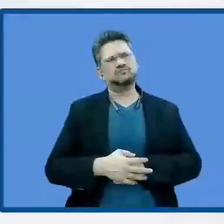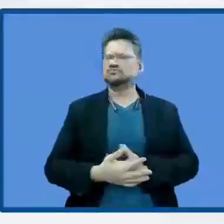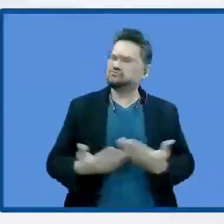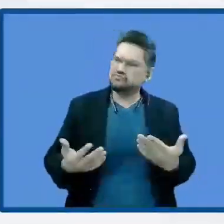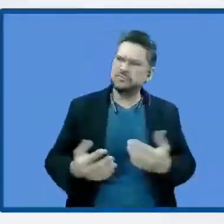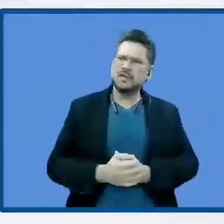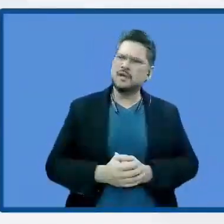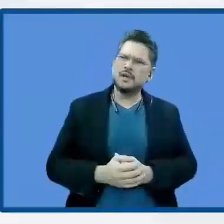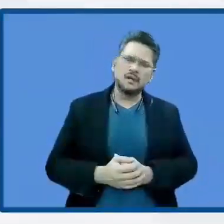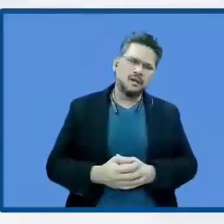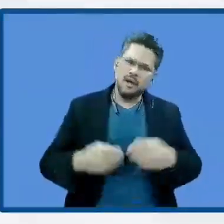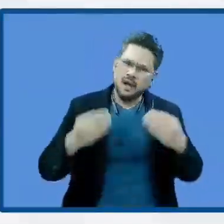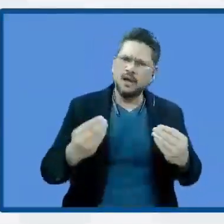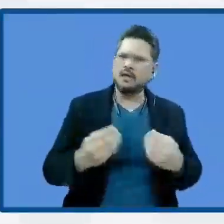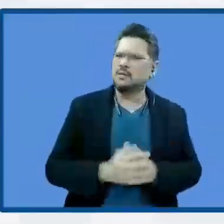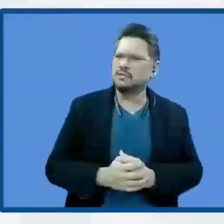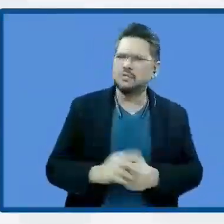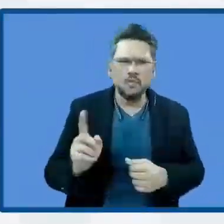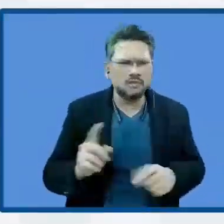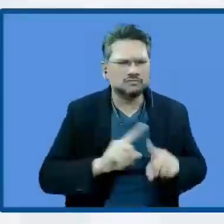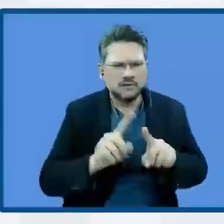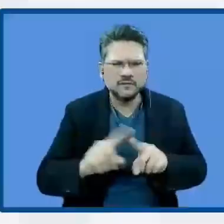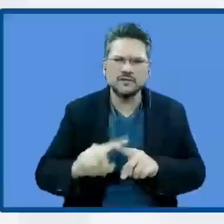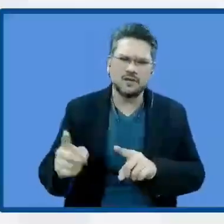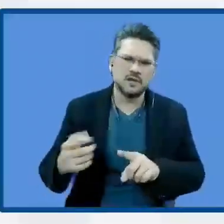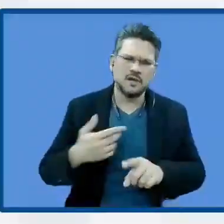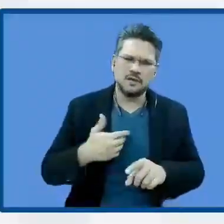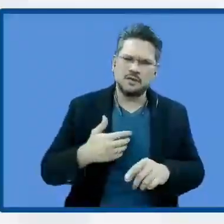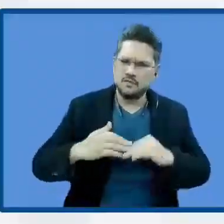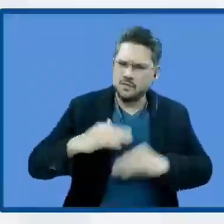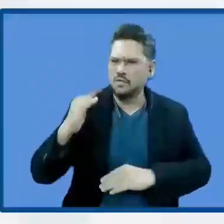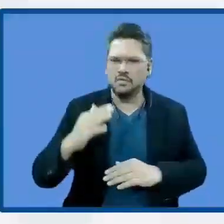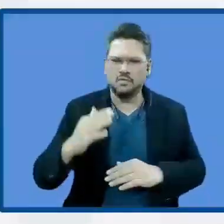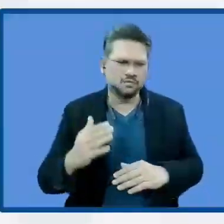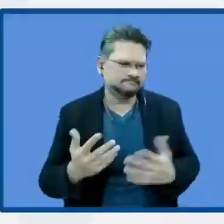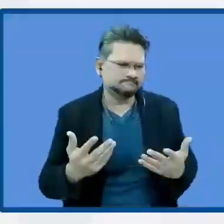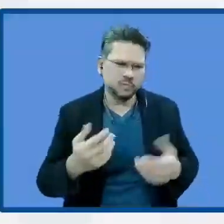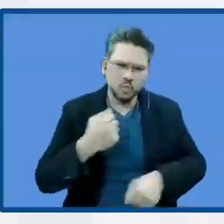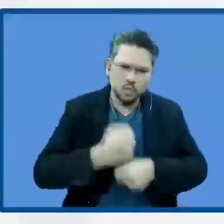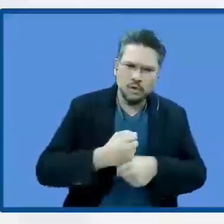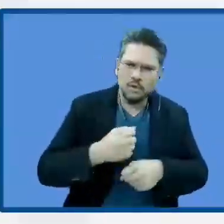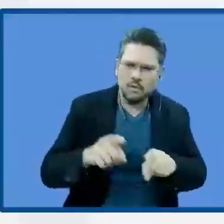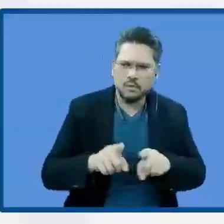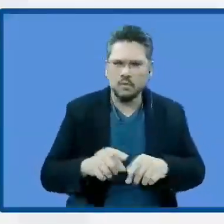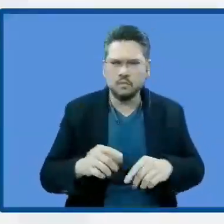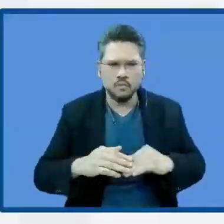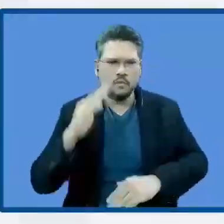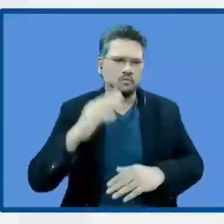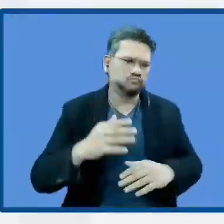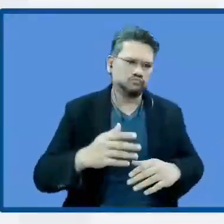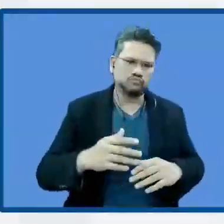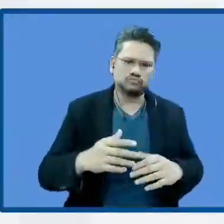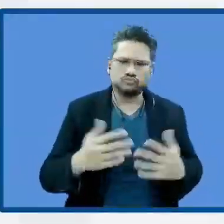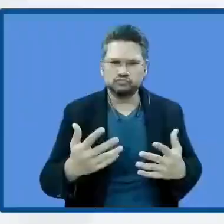the arguments that we need to use to ensure that a context that